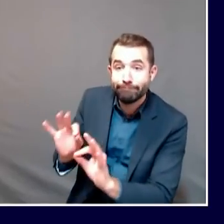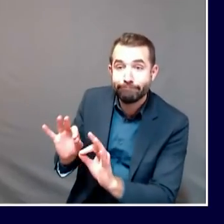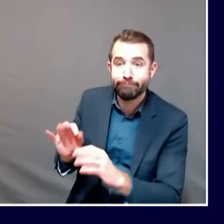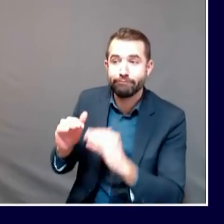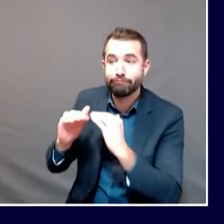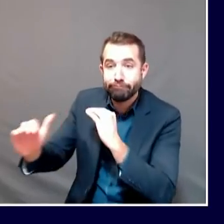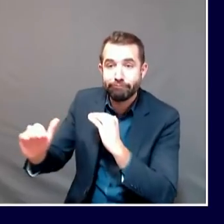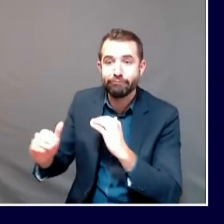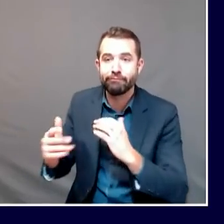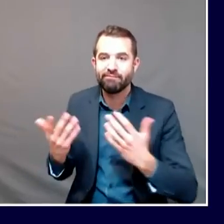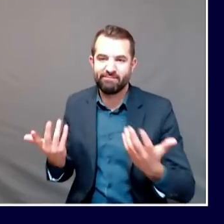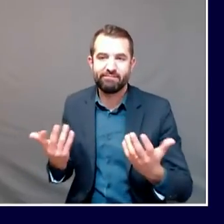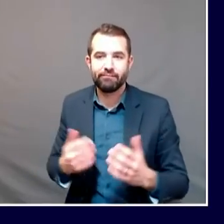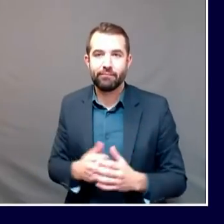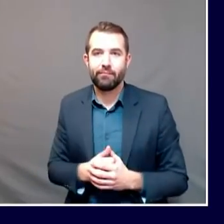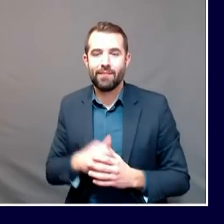it.